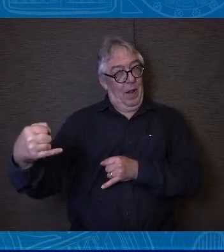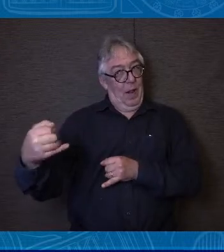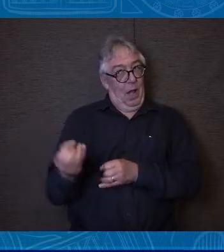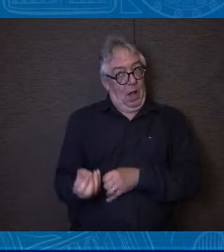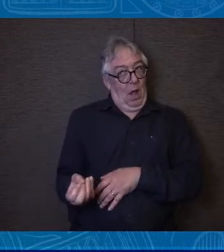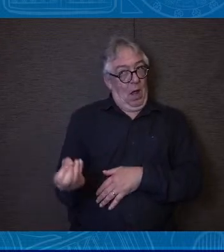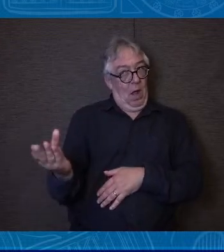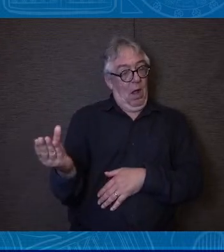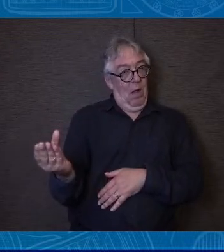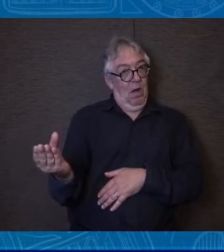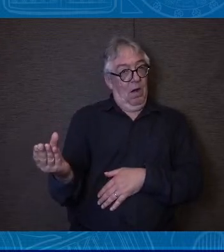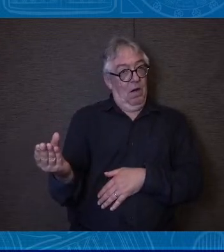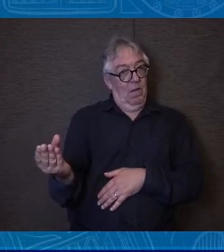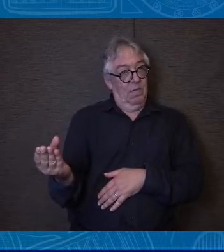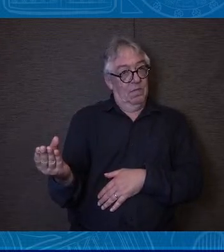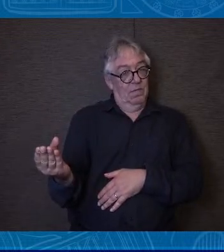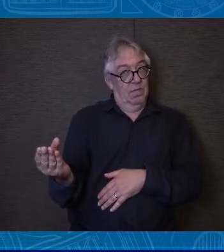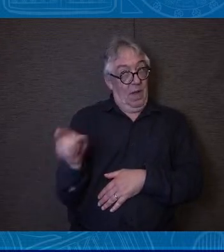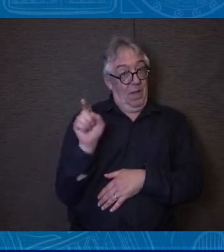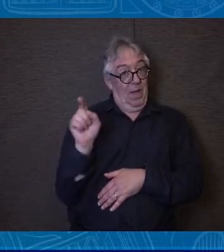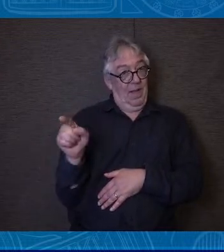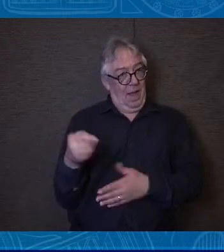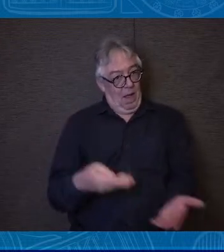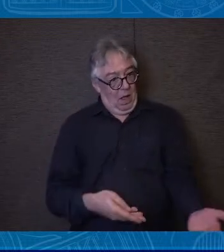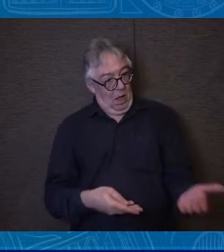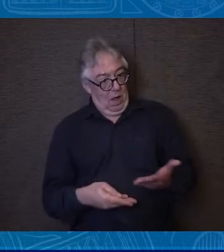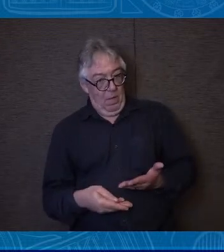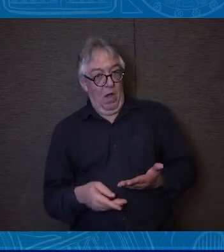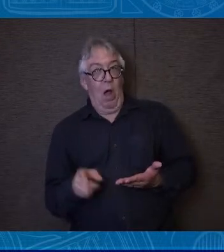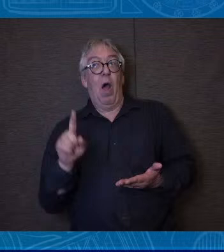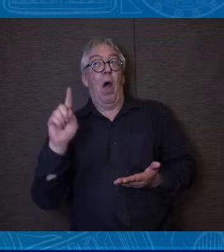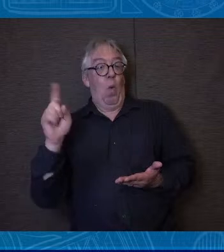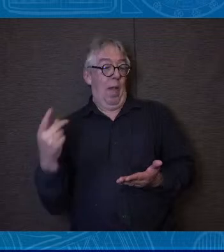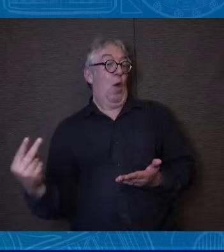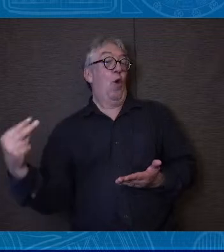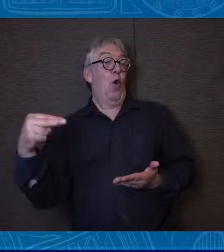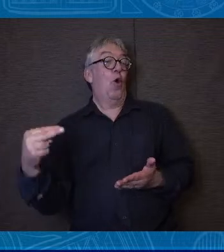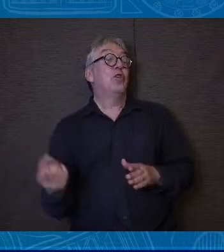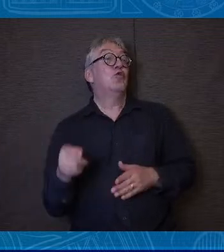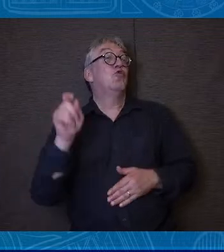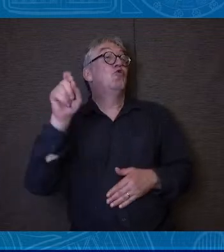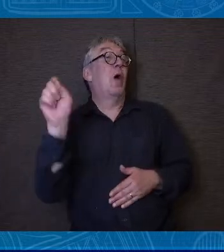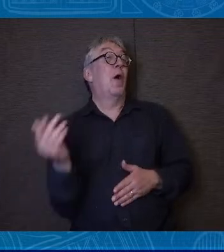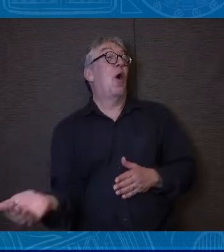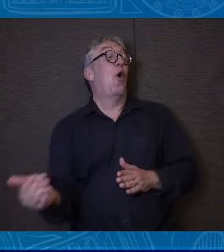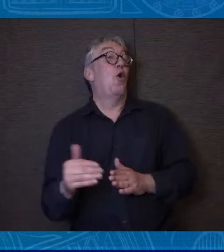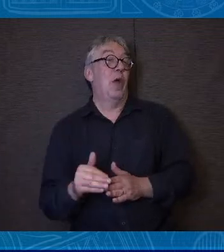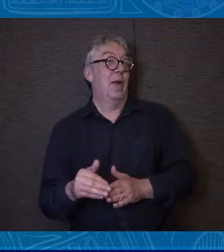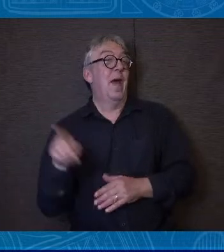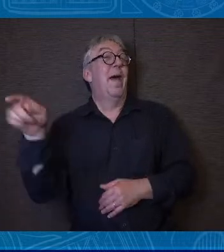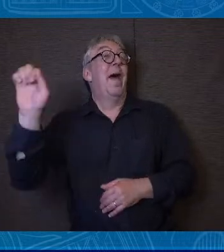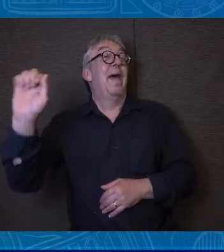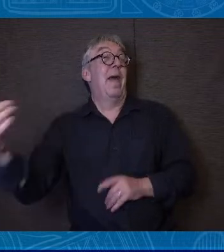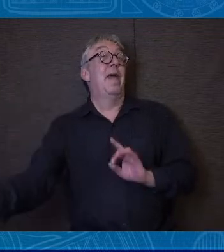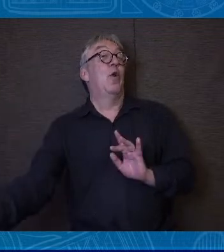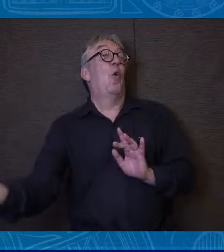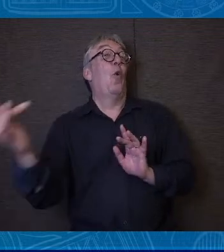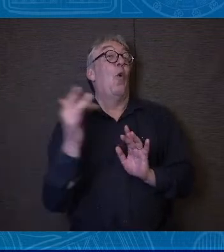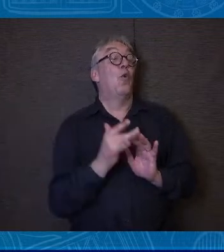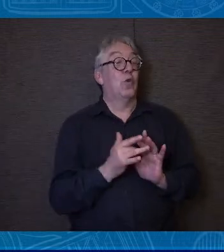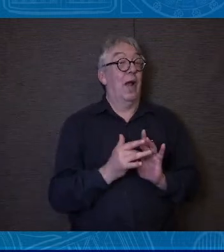the message, there is a second loop wherein we're able to ask somebody in